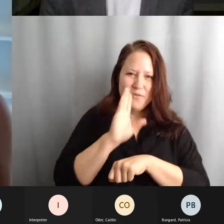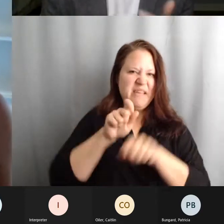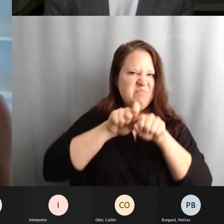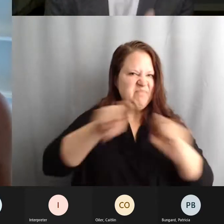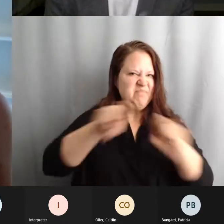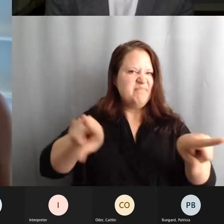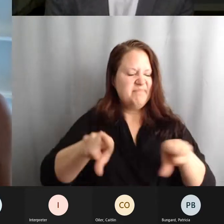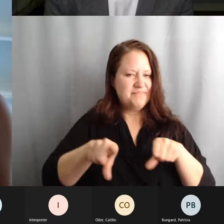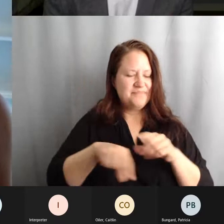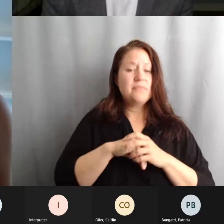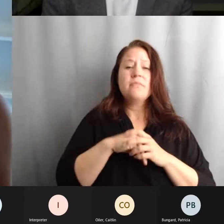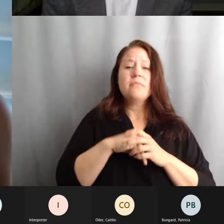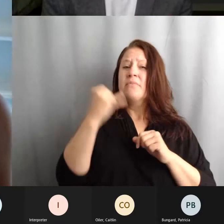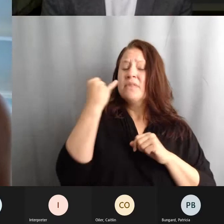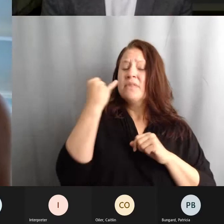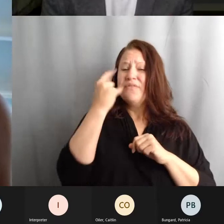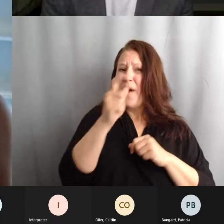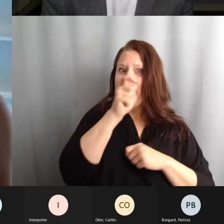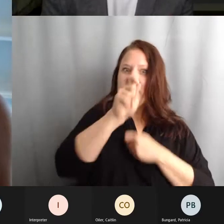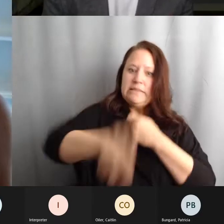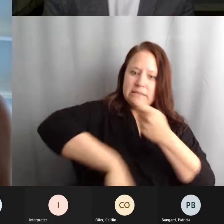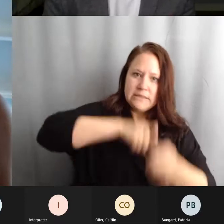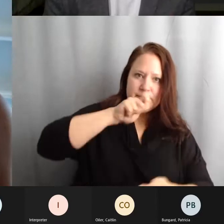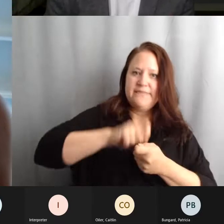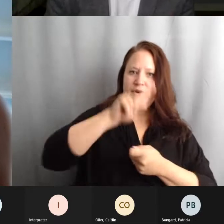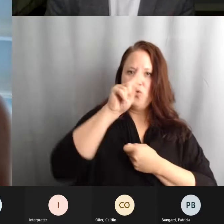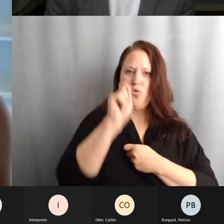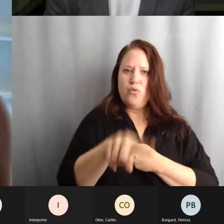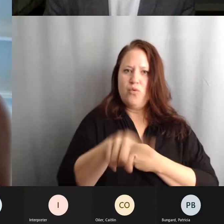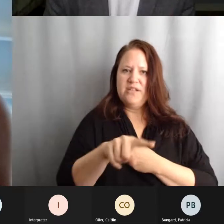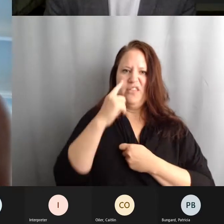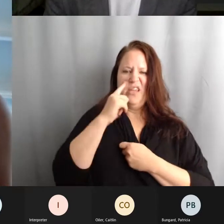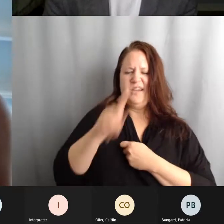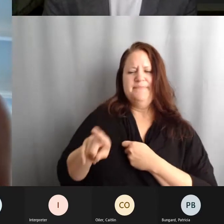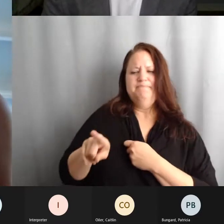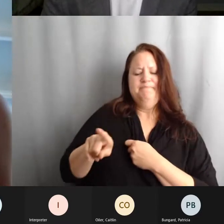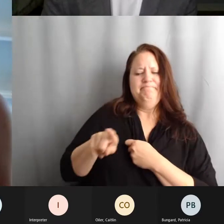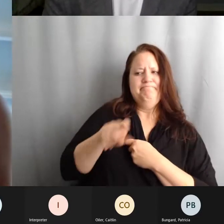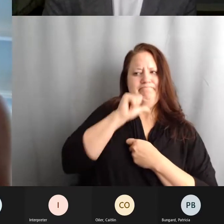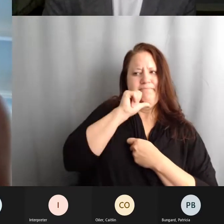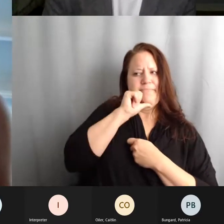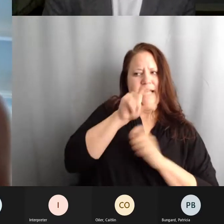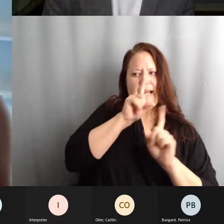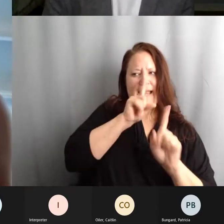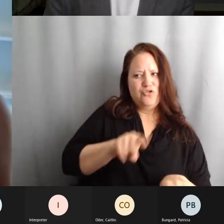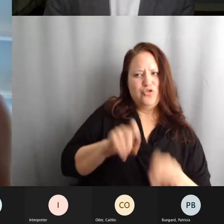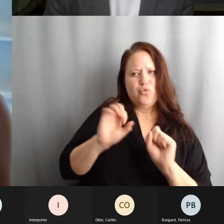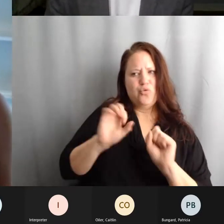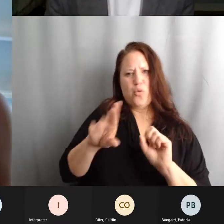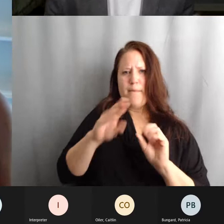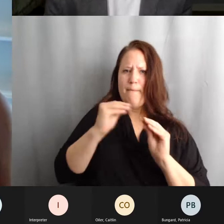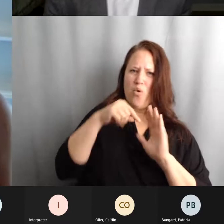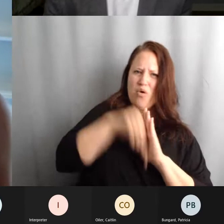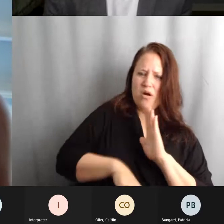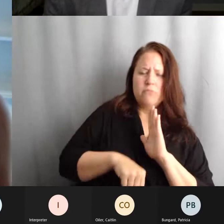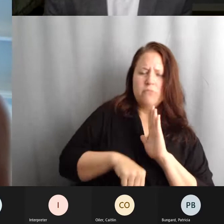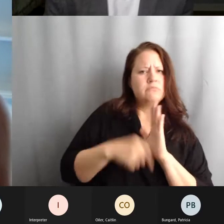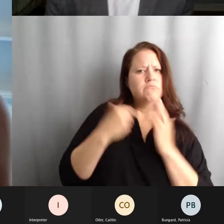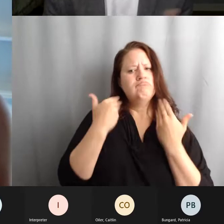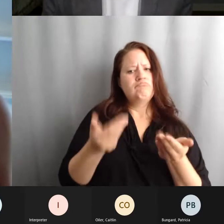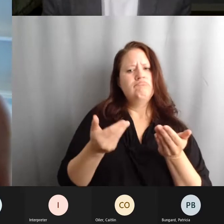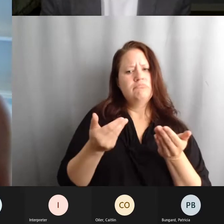communications. If you have a very specific question that you feel like wasn't covered here or some additional pieces to that, go ahead